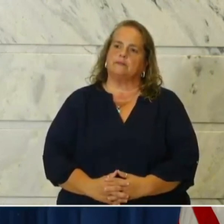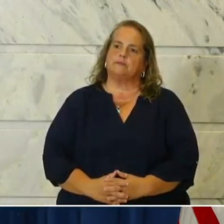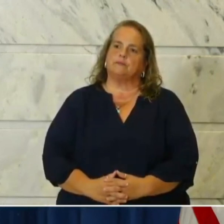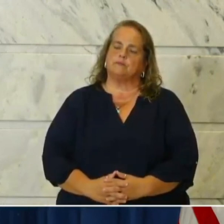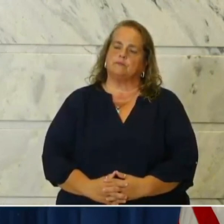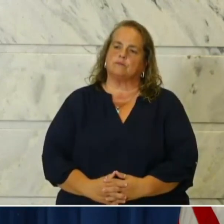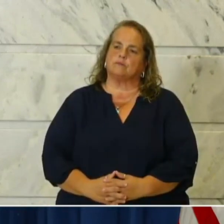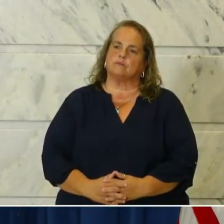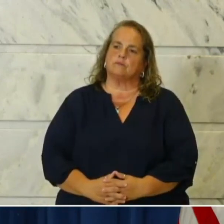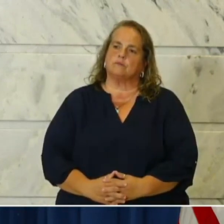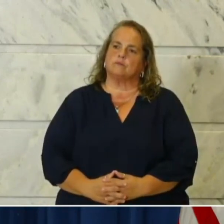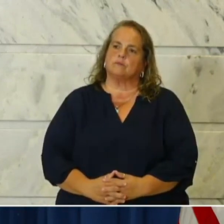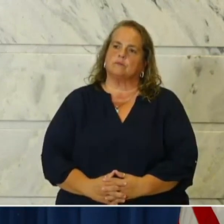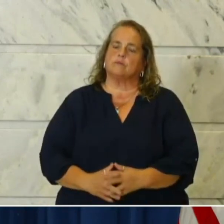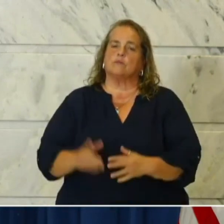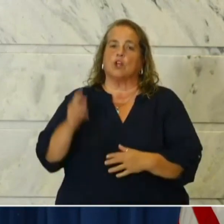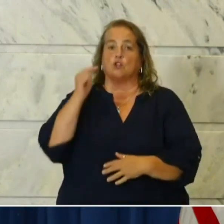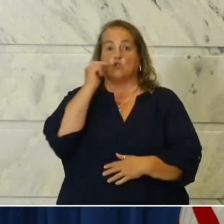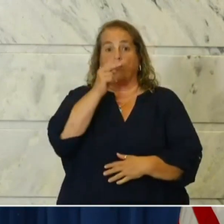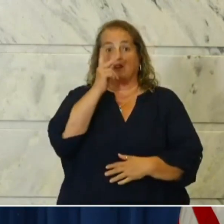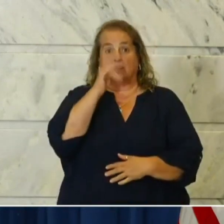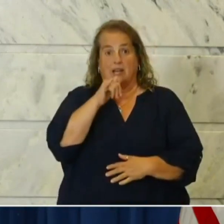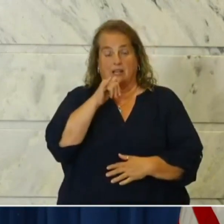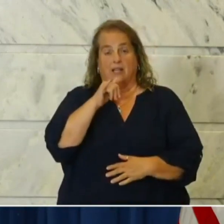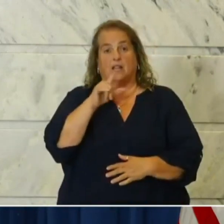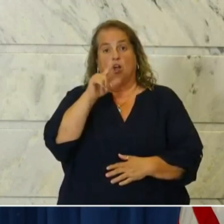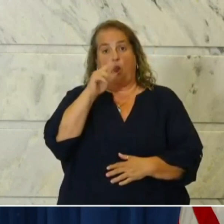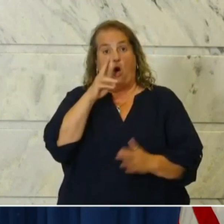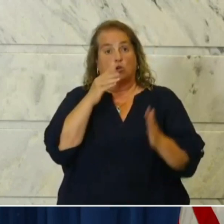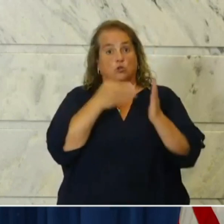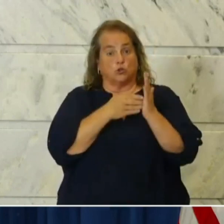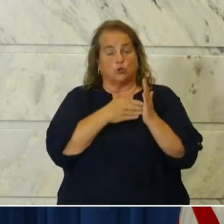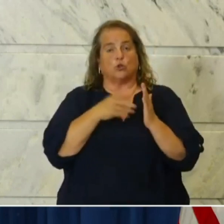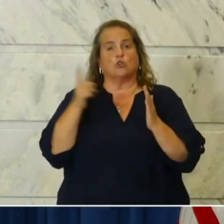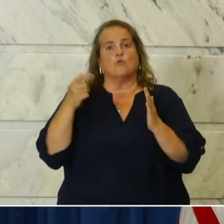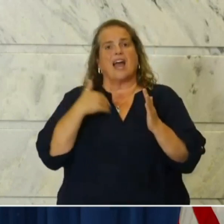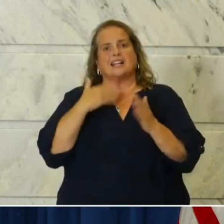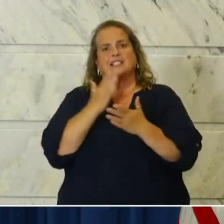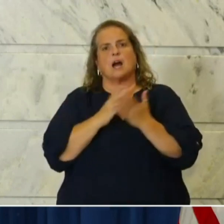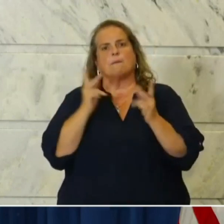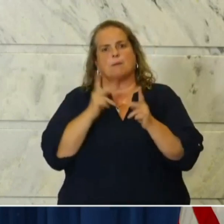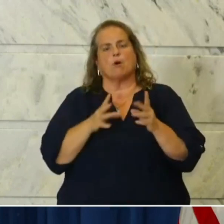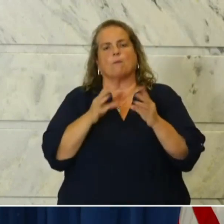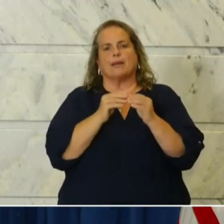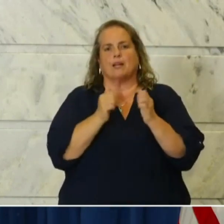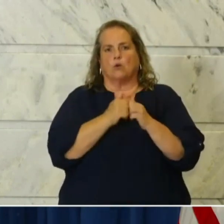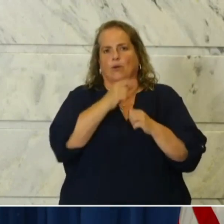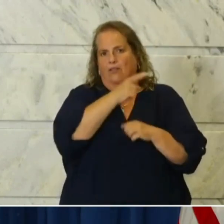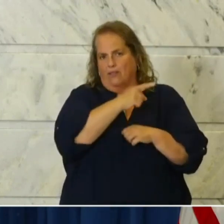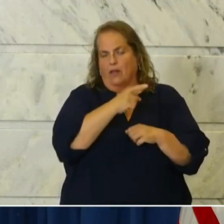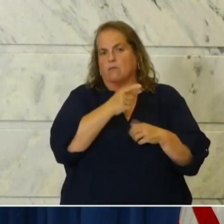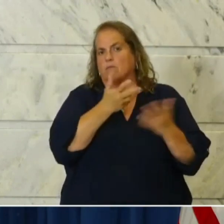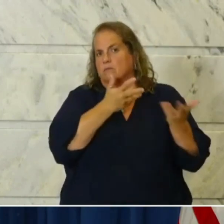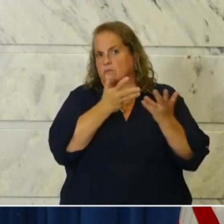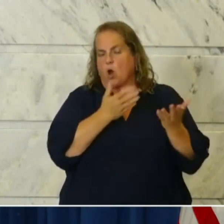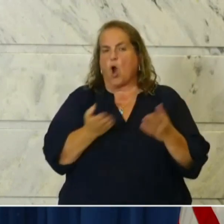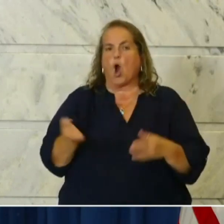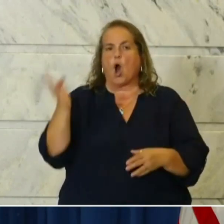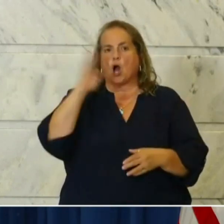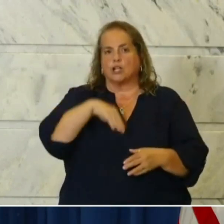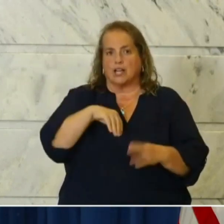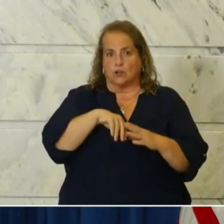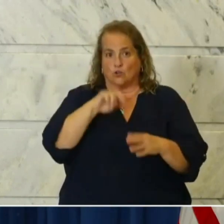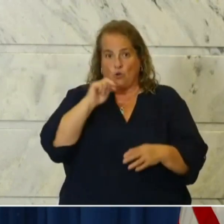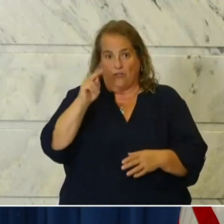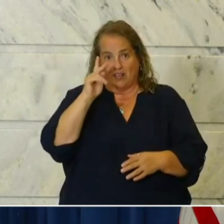that federal lawsuit up in northern Kentucky on evictions. Any news out of that? We have been in mediation all day in northern Kentucky